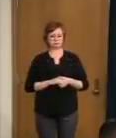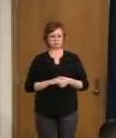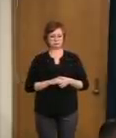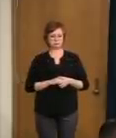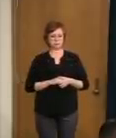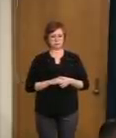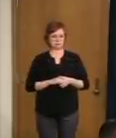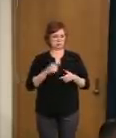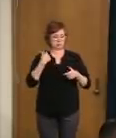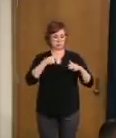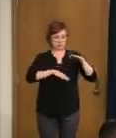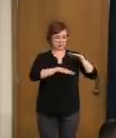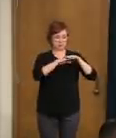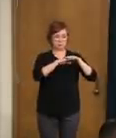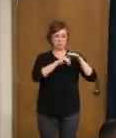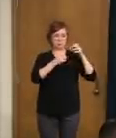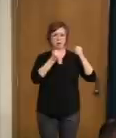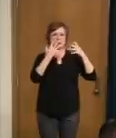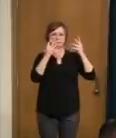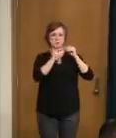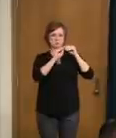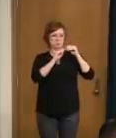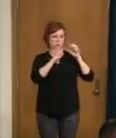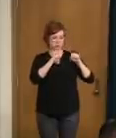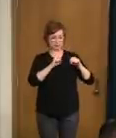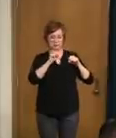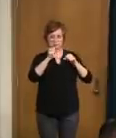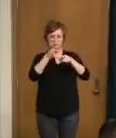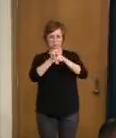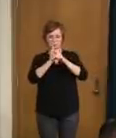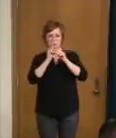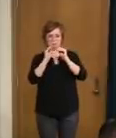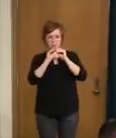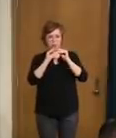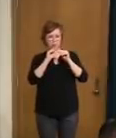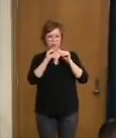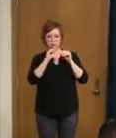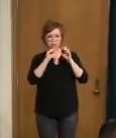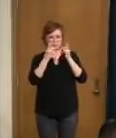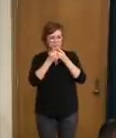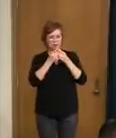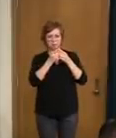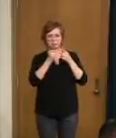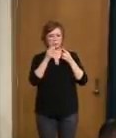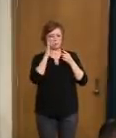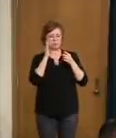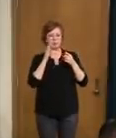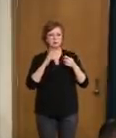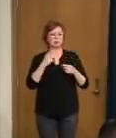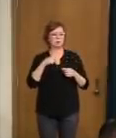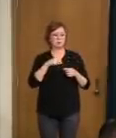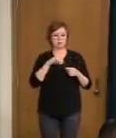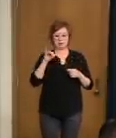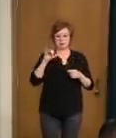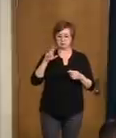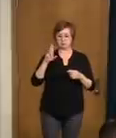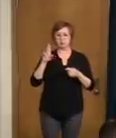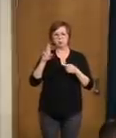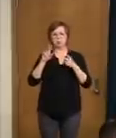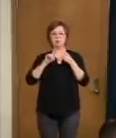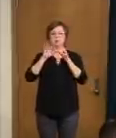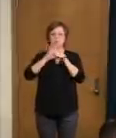farther we can go. So you've heard some numbers. We've been asked lots of questions about where we are with ICU capacity in the province, and we're sitting at about 95%. That's